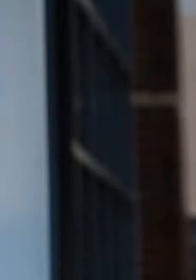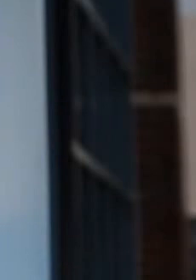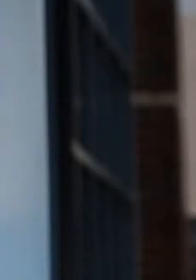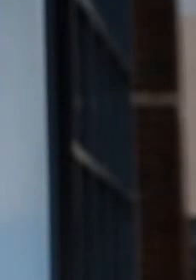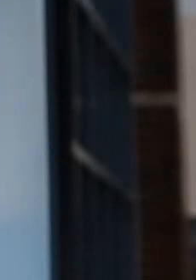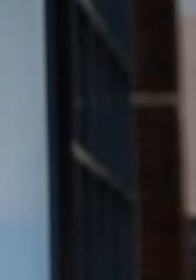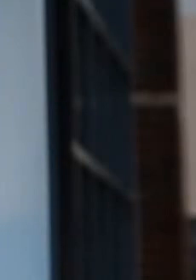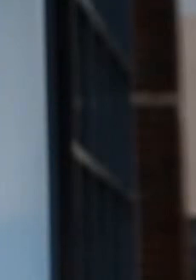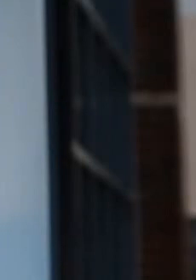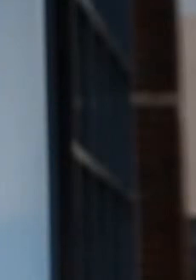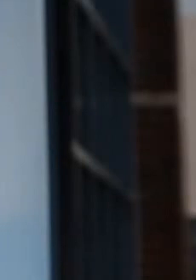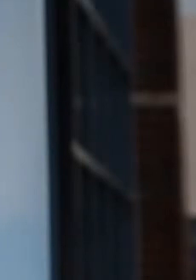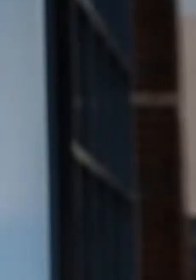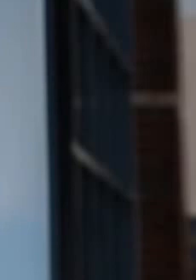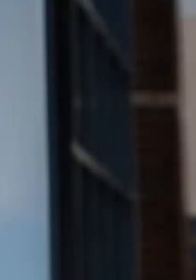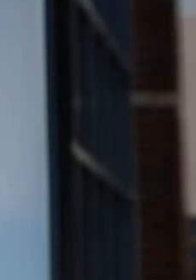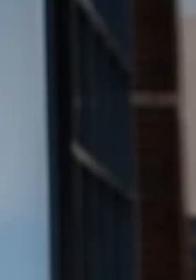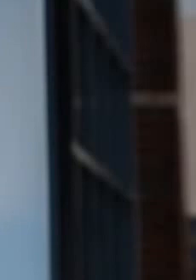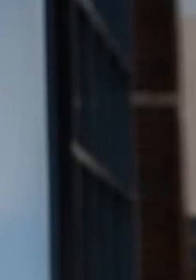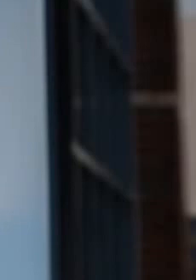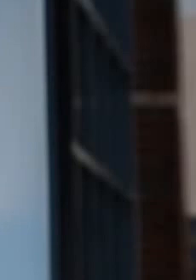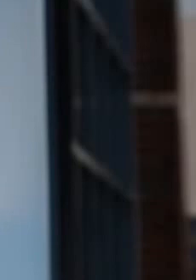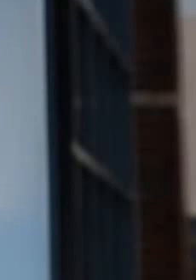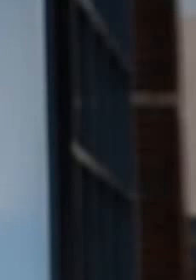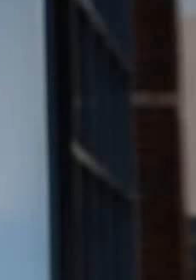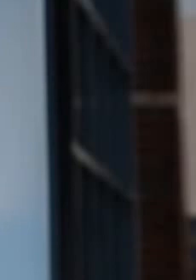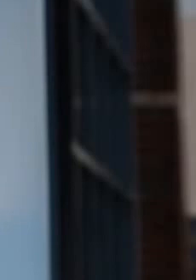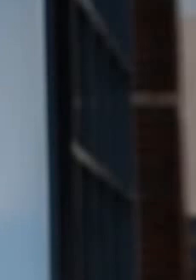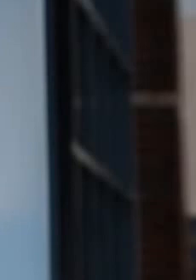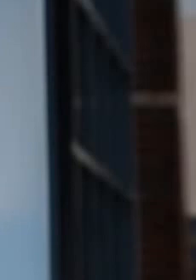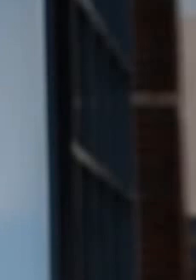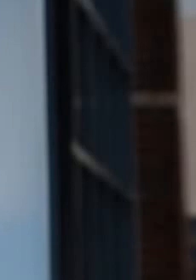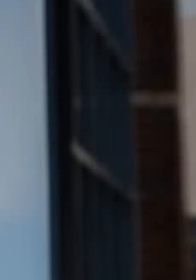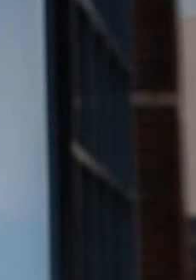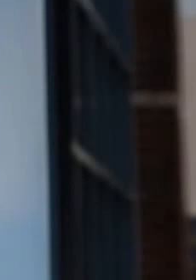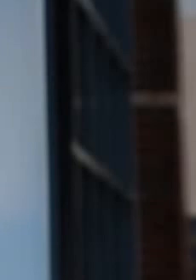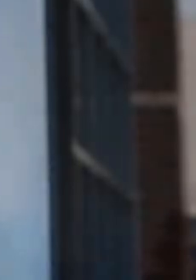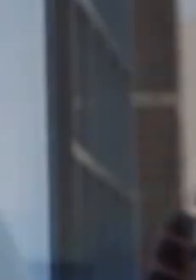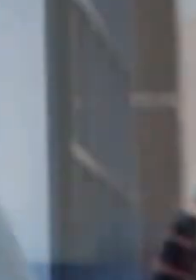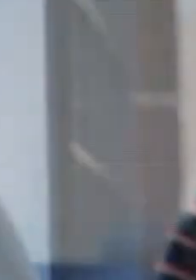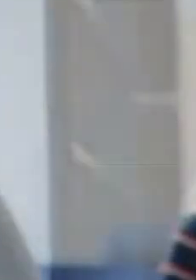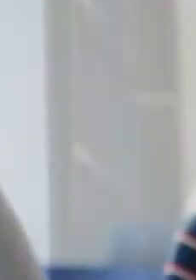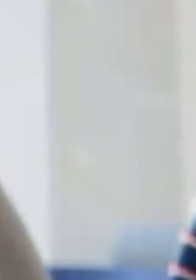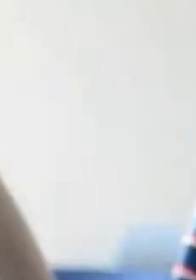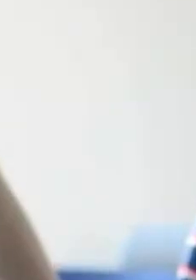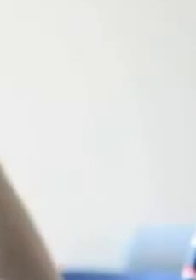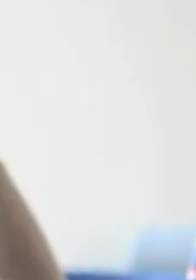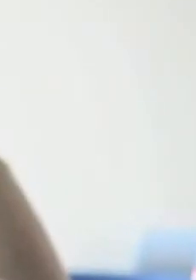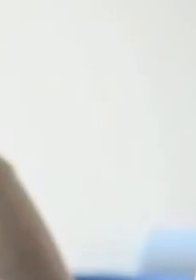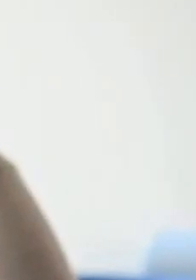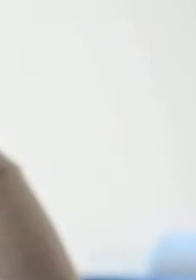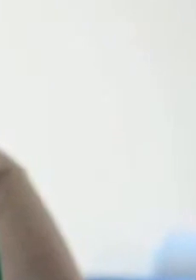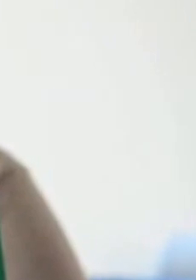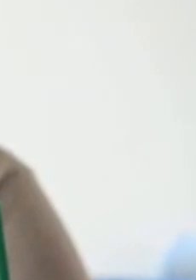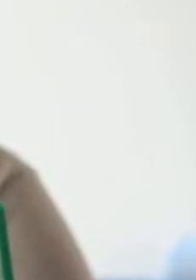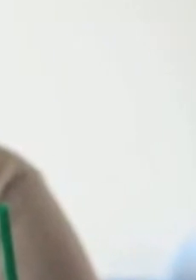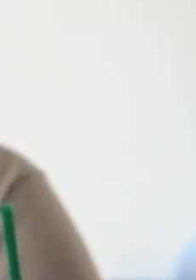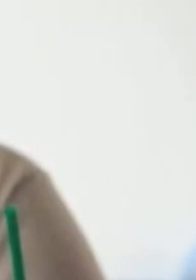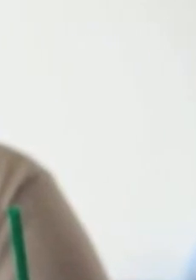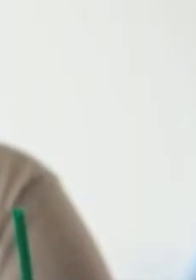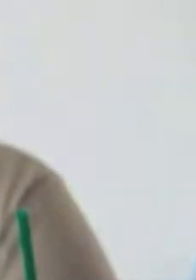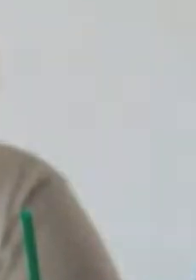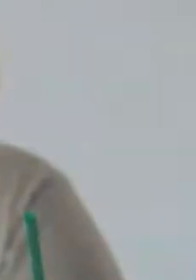enough appreciation of how much of a difference one individual can make in the lives of others. And so if they walk away from this experience at